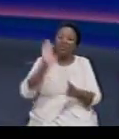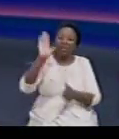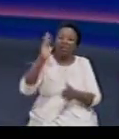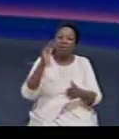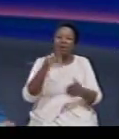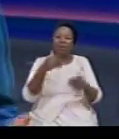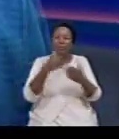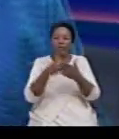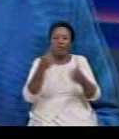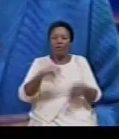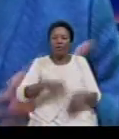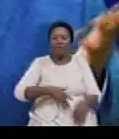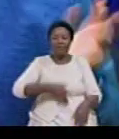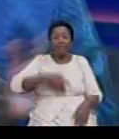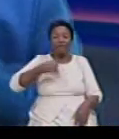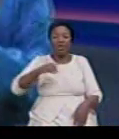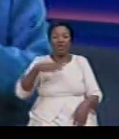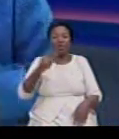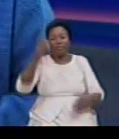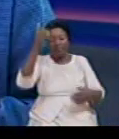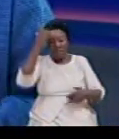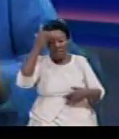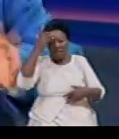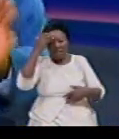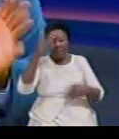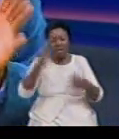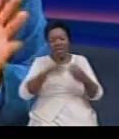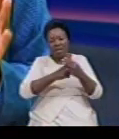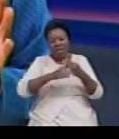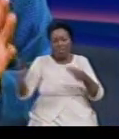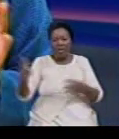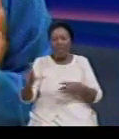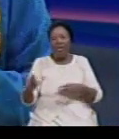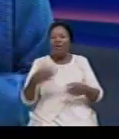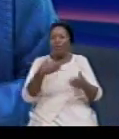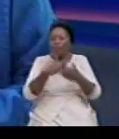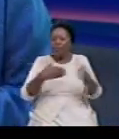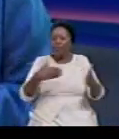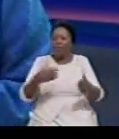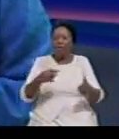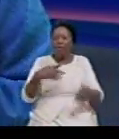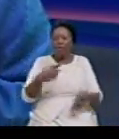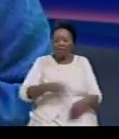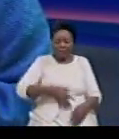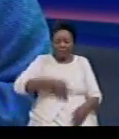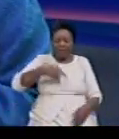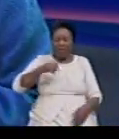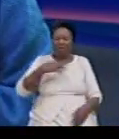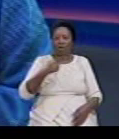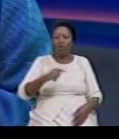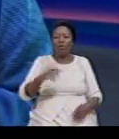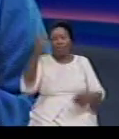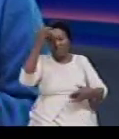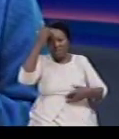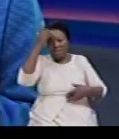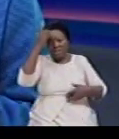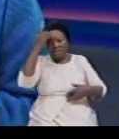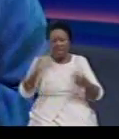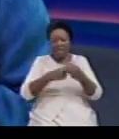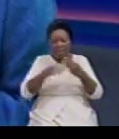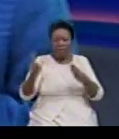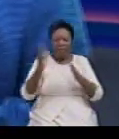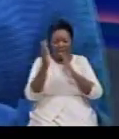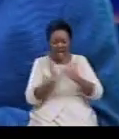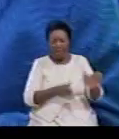feeling of diseases depart. Praise him before the feeling of diseases